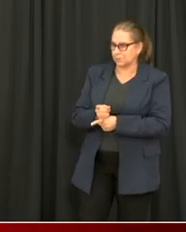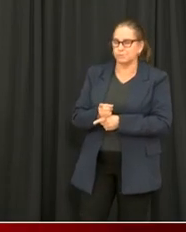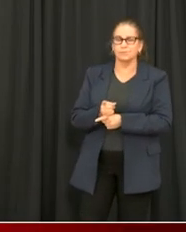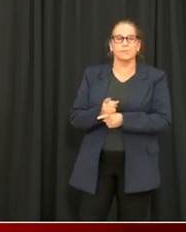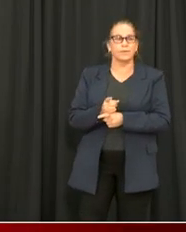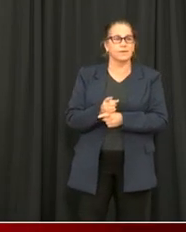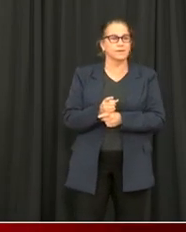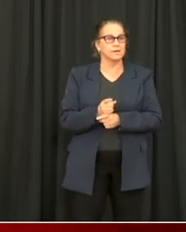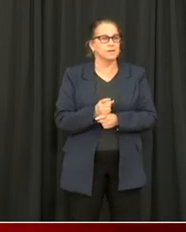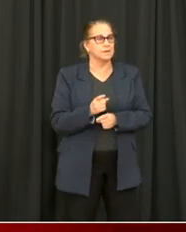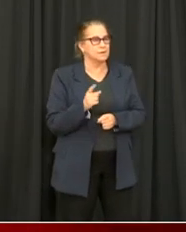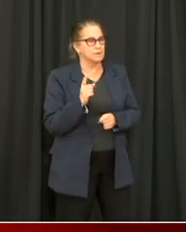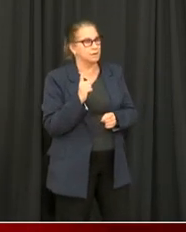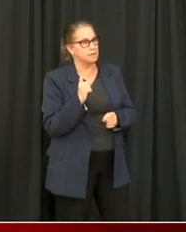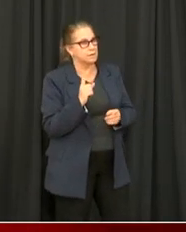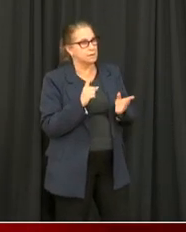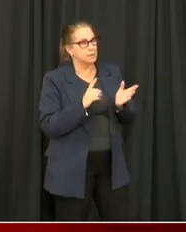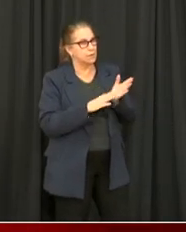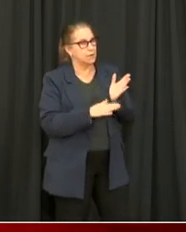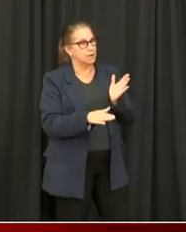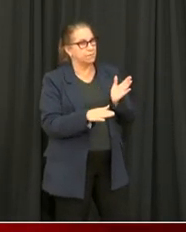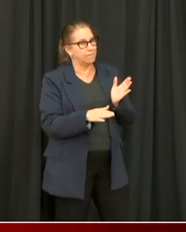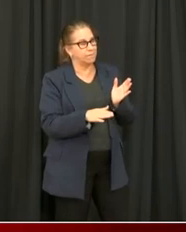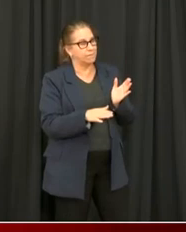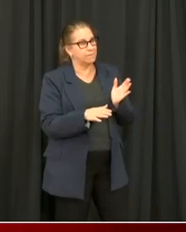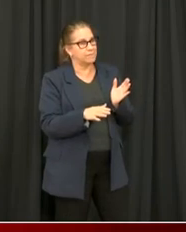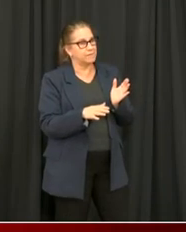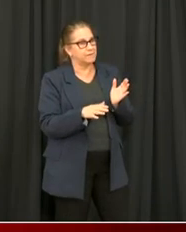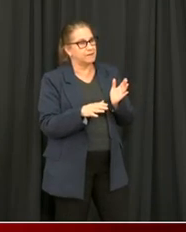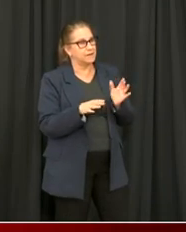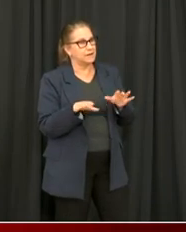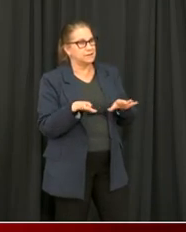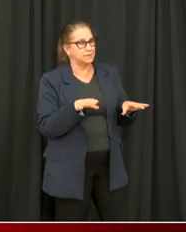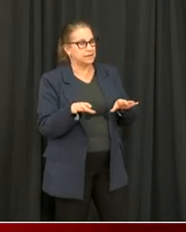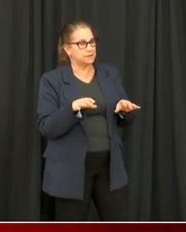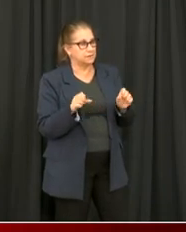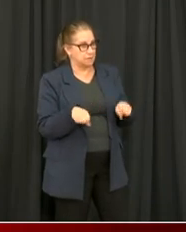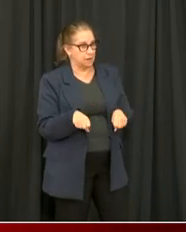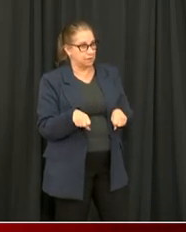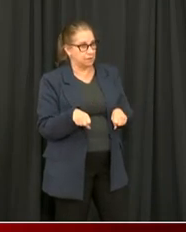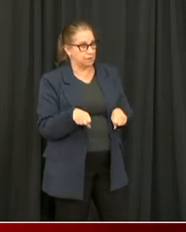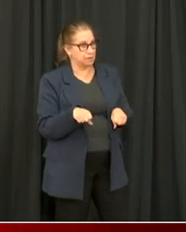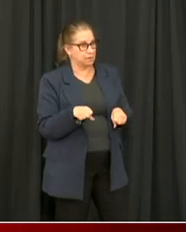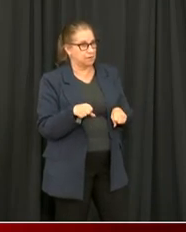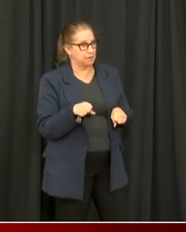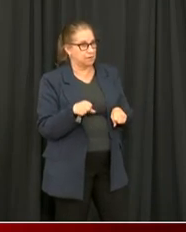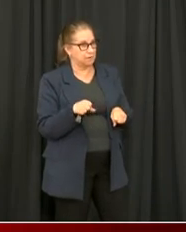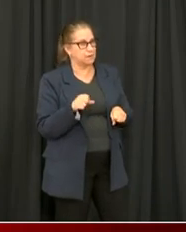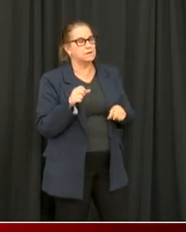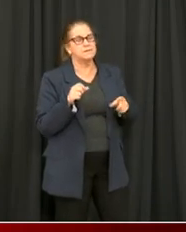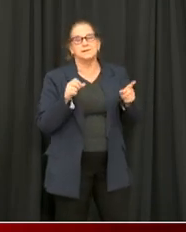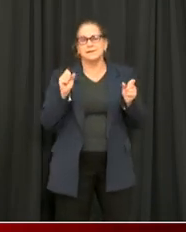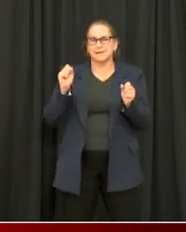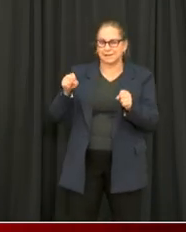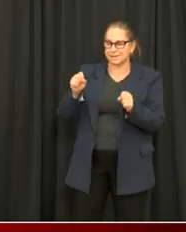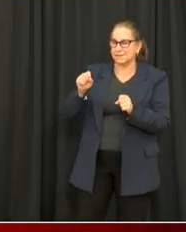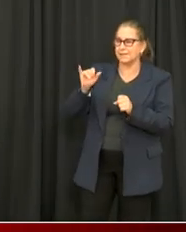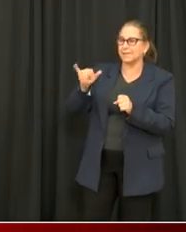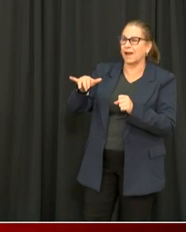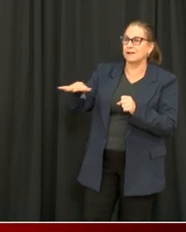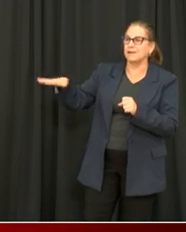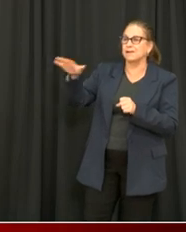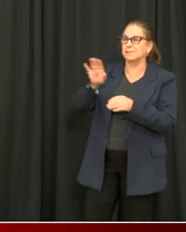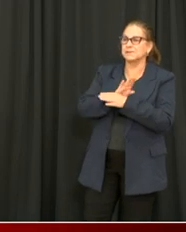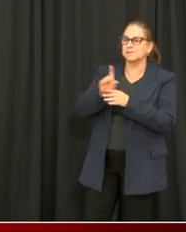there's a waived activity, I'm sorry? unless there is a waiver that is, that we issue. Okay, but the